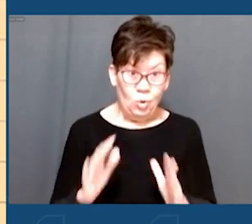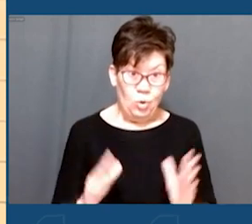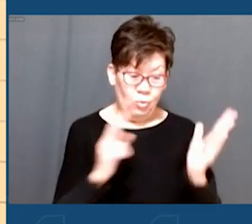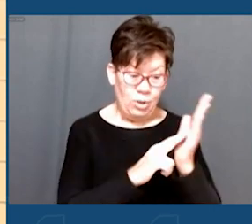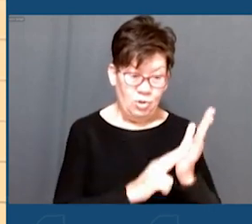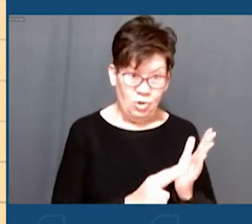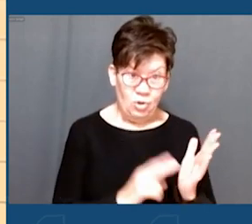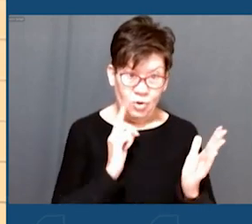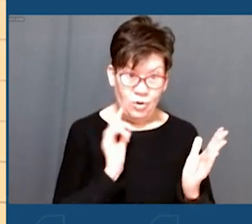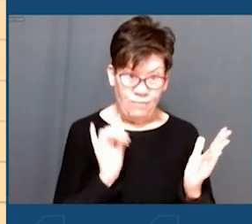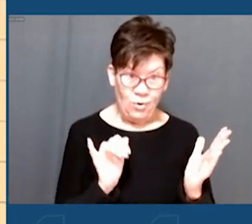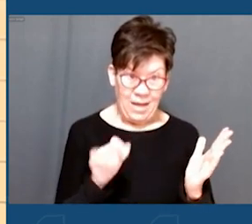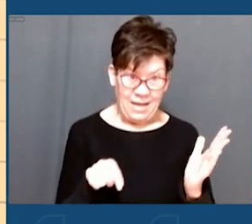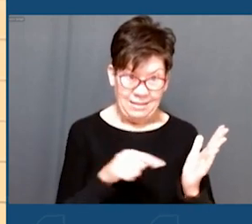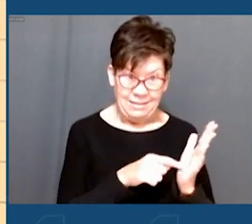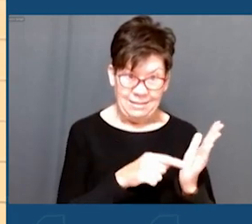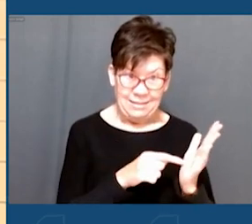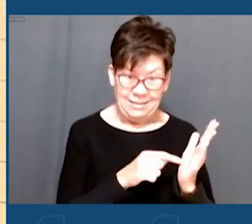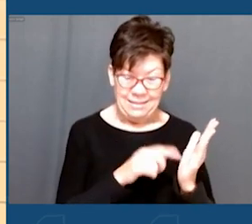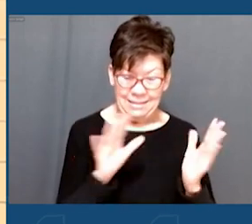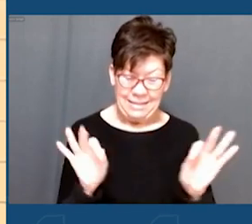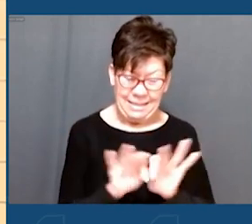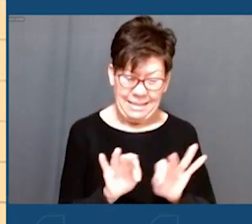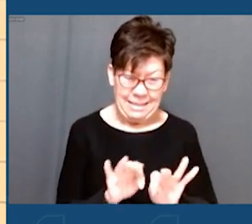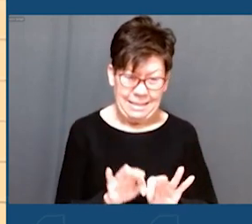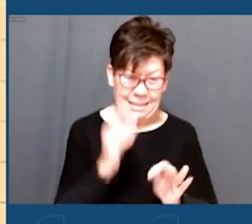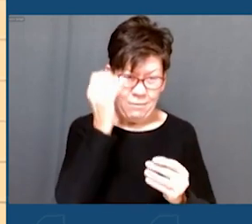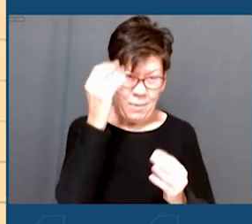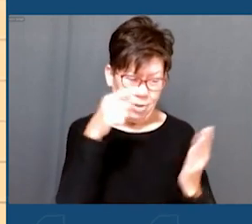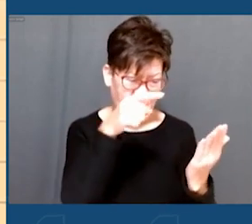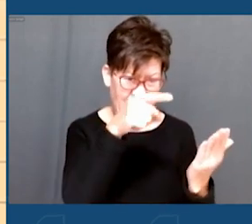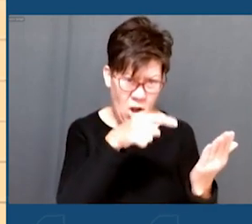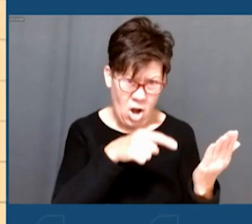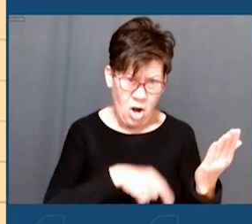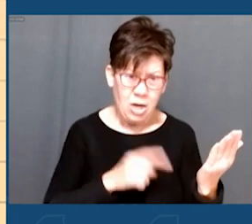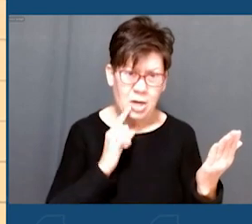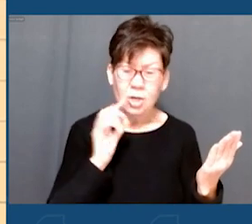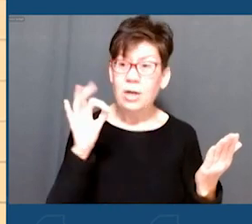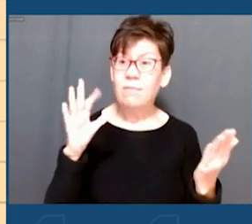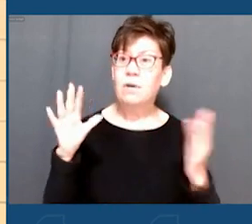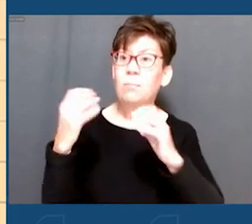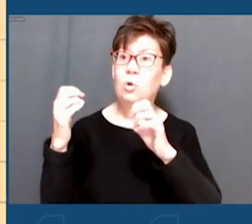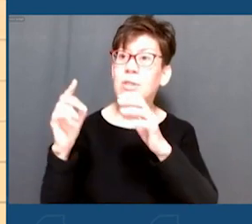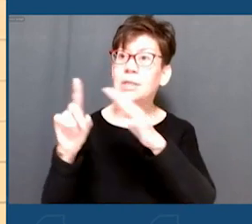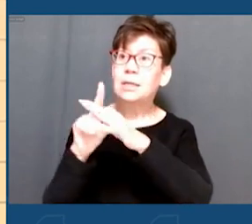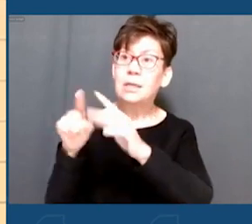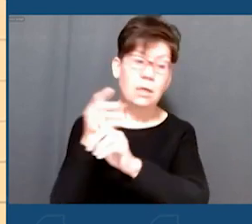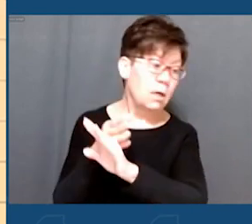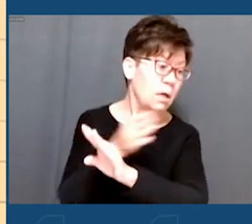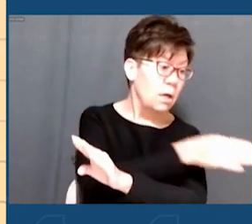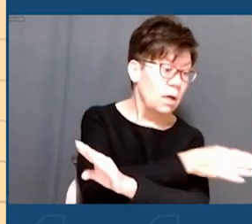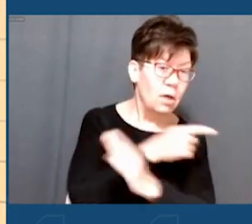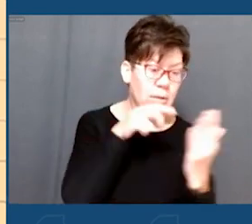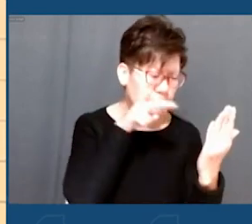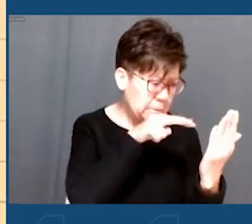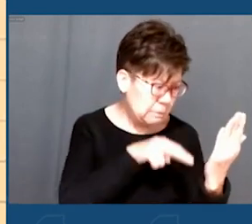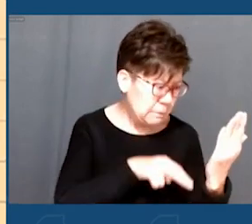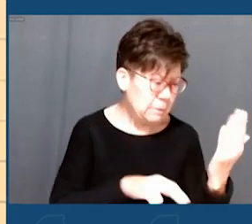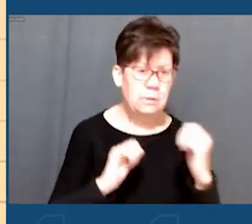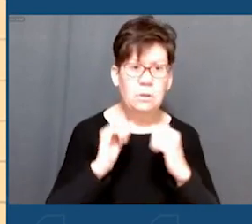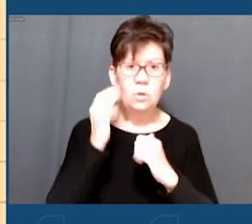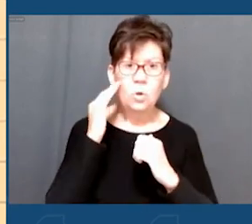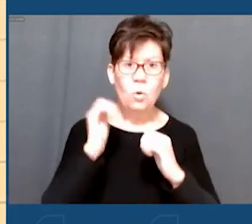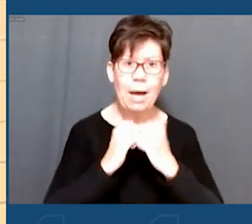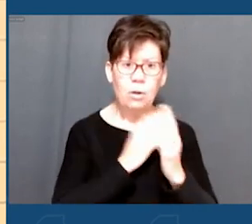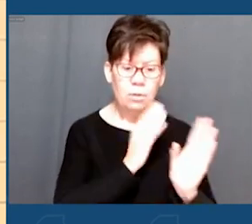get the critical information that you need to be prepared for emergencies before, during, and after, and to make sure you're safeguarding yourselves and